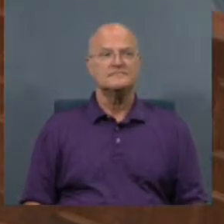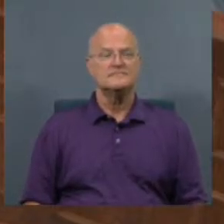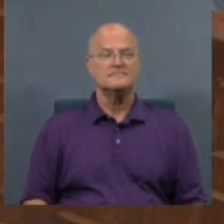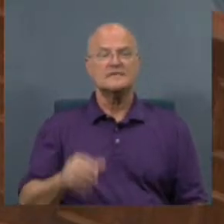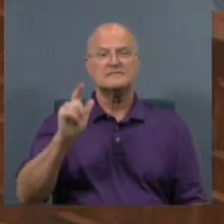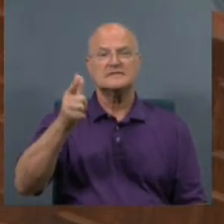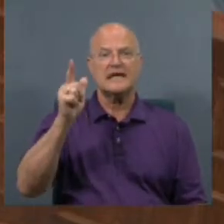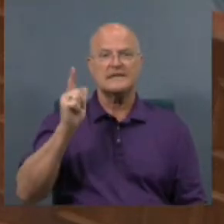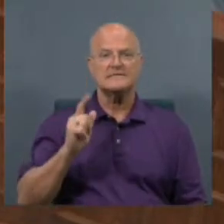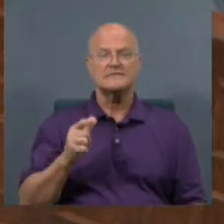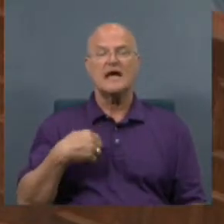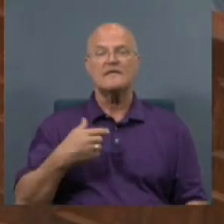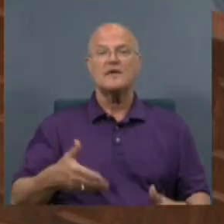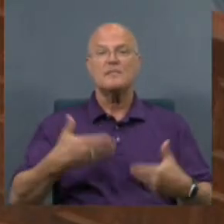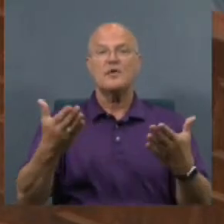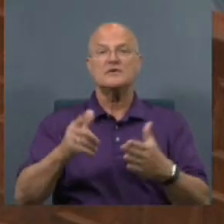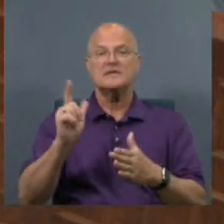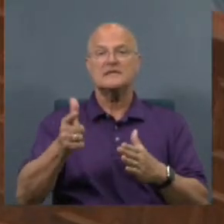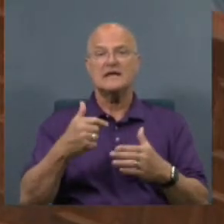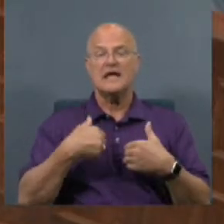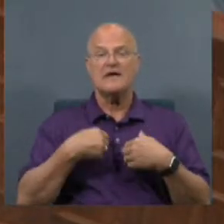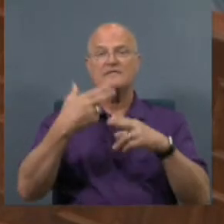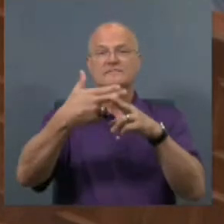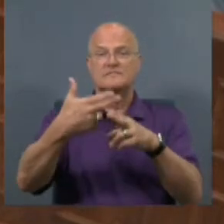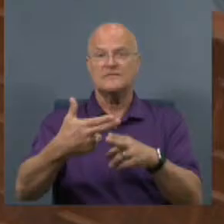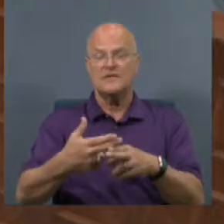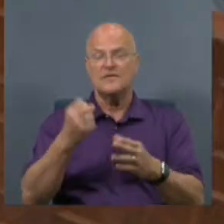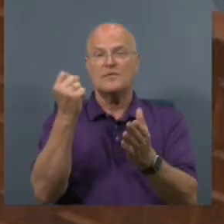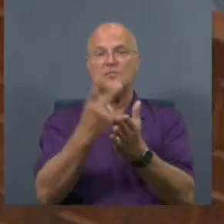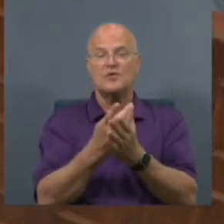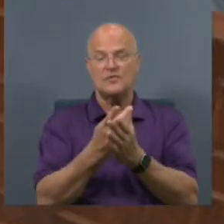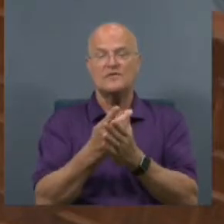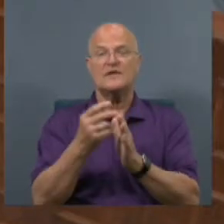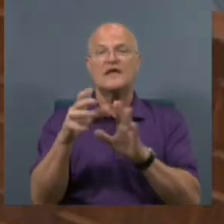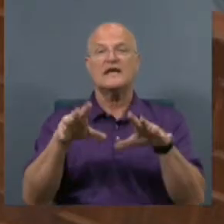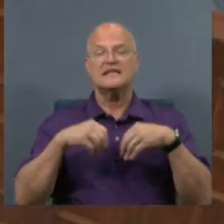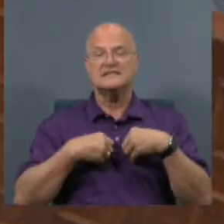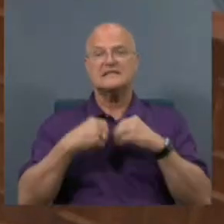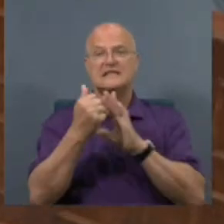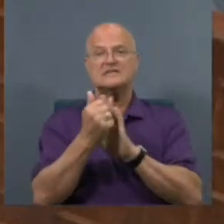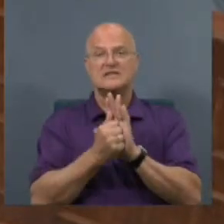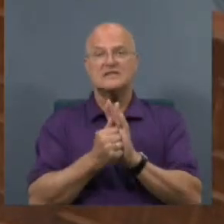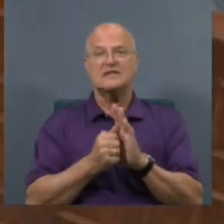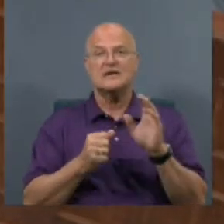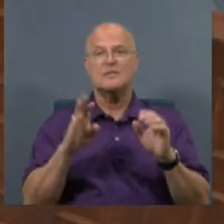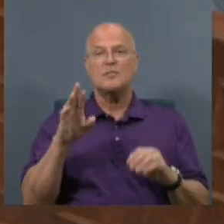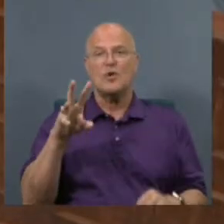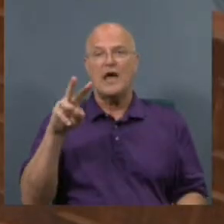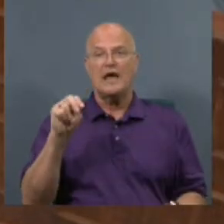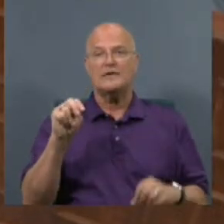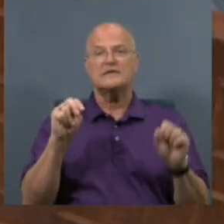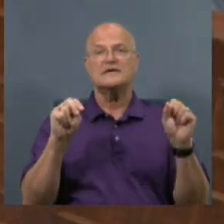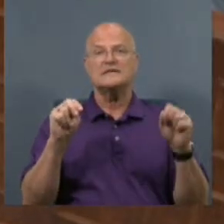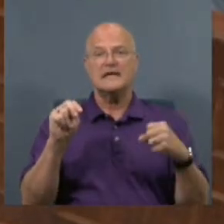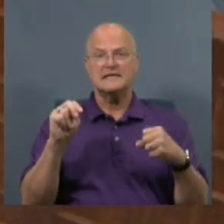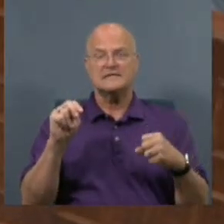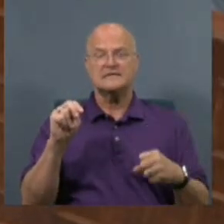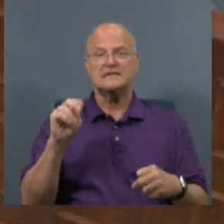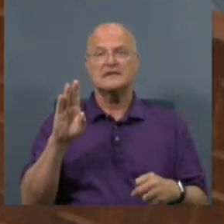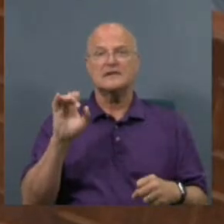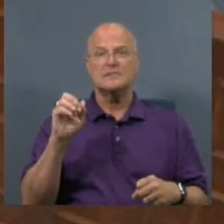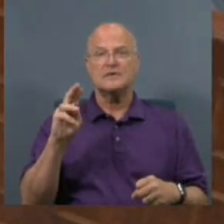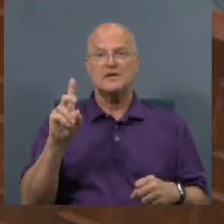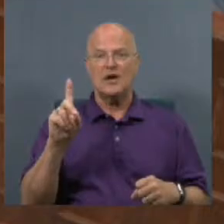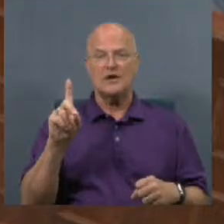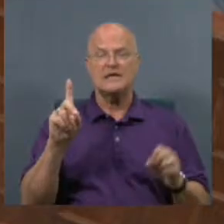A second. We have a motion and a second. Get a roll call vote for the approval of the consent agenda. Commissioner Brown? Yes.